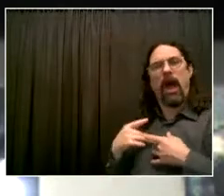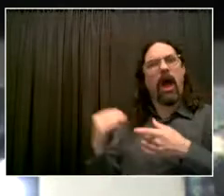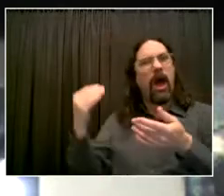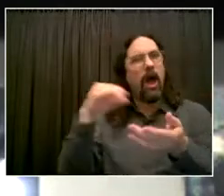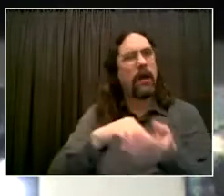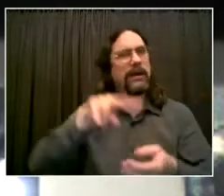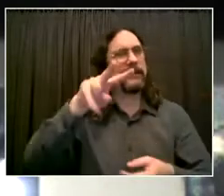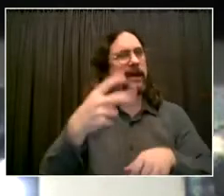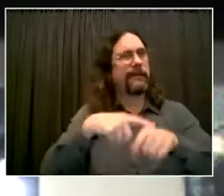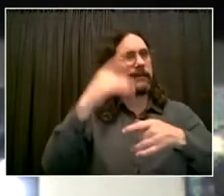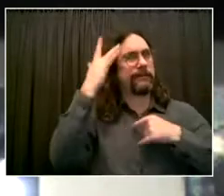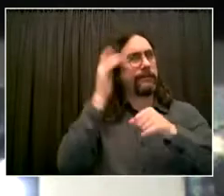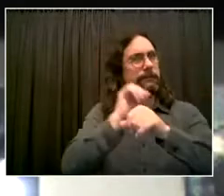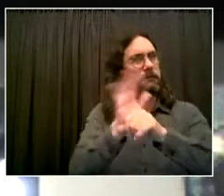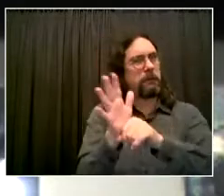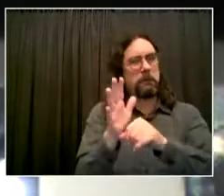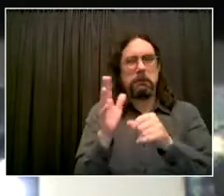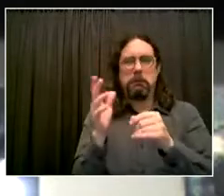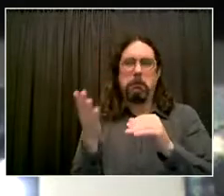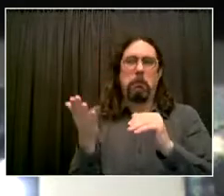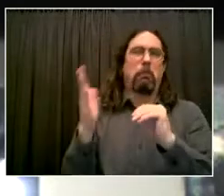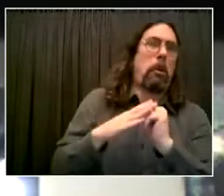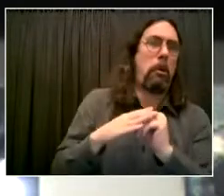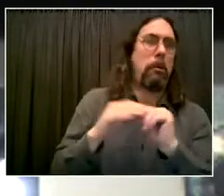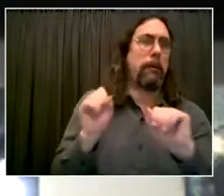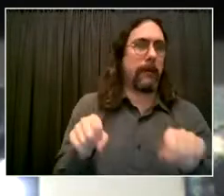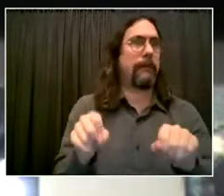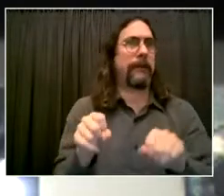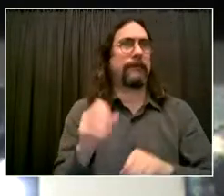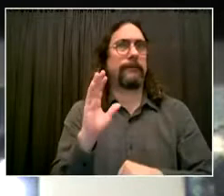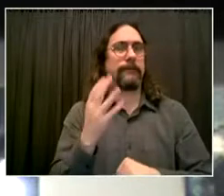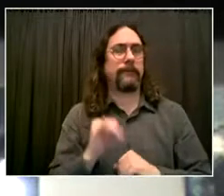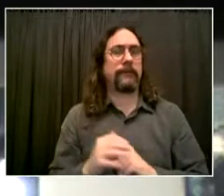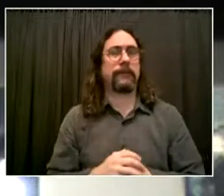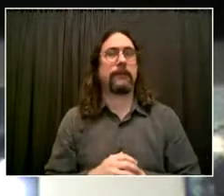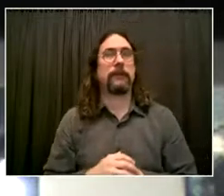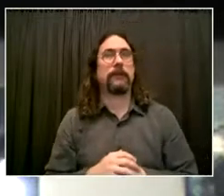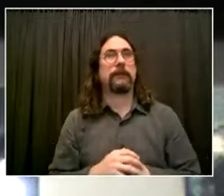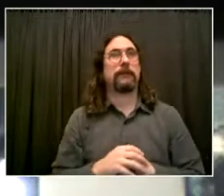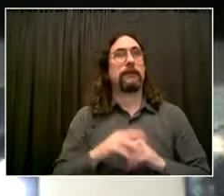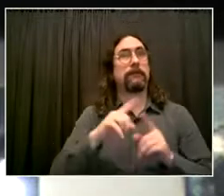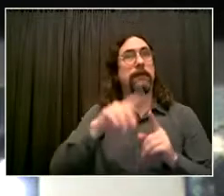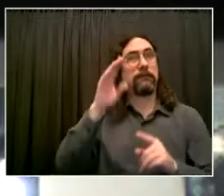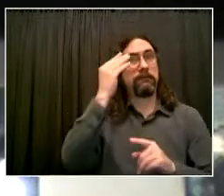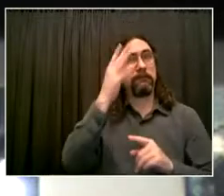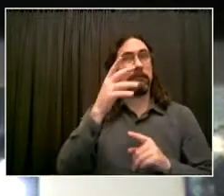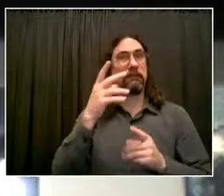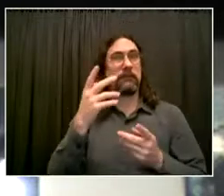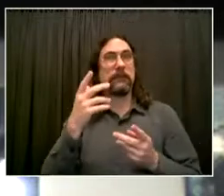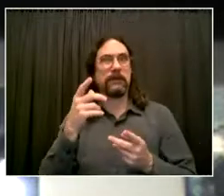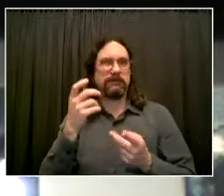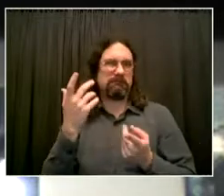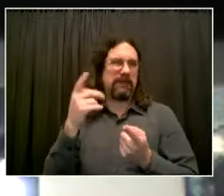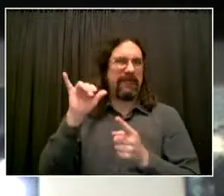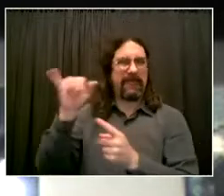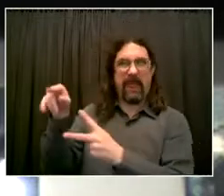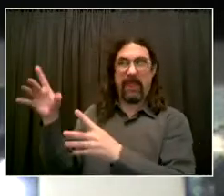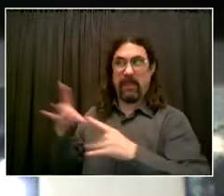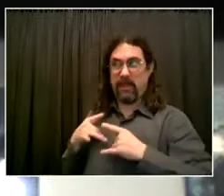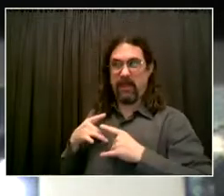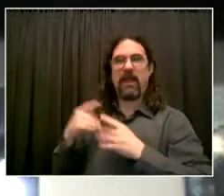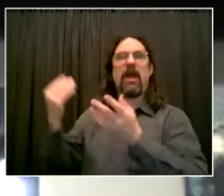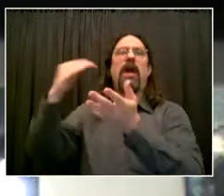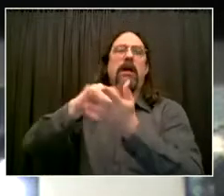had COVID-19 in the past. With all of that said, based on our own observation here in New York